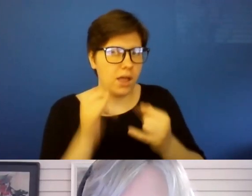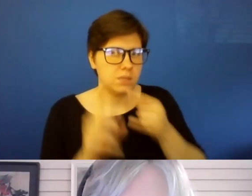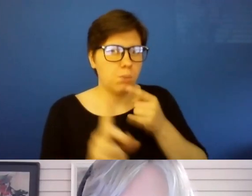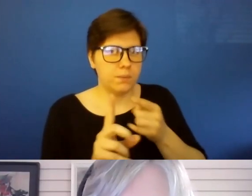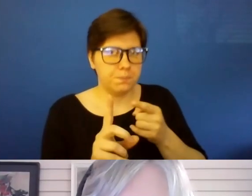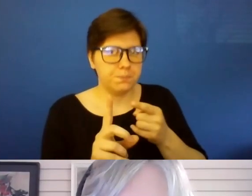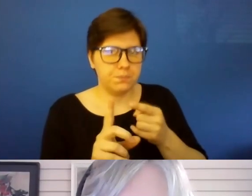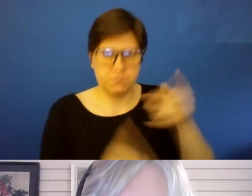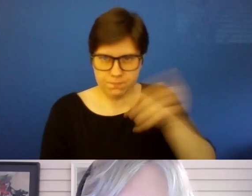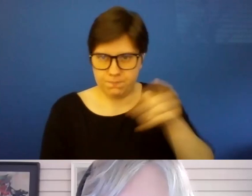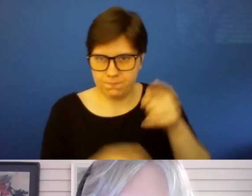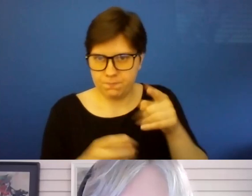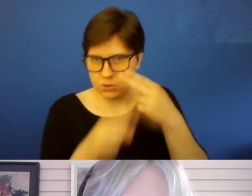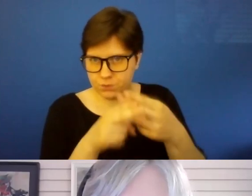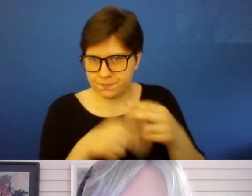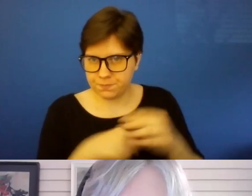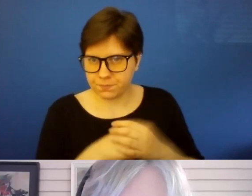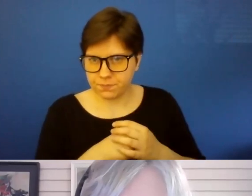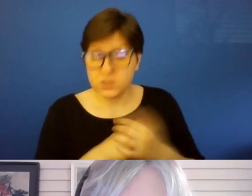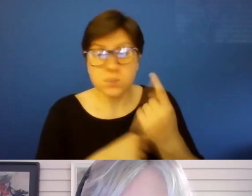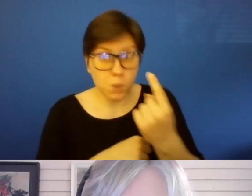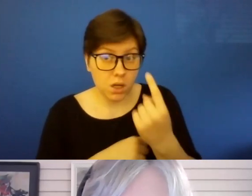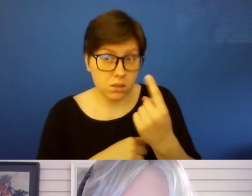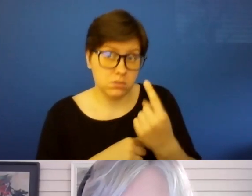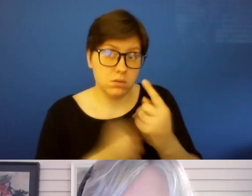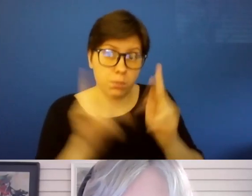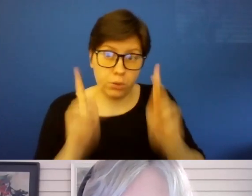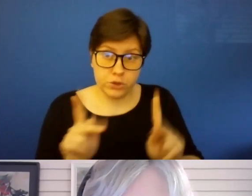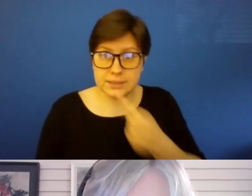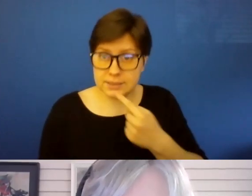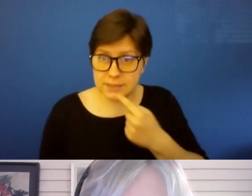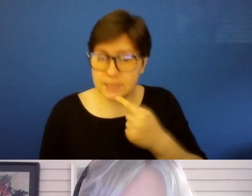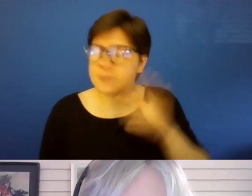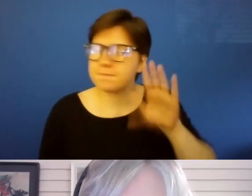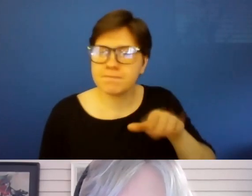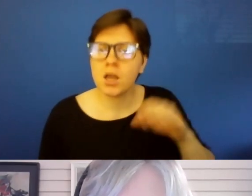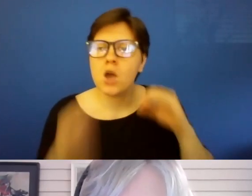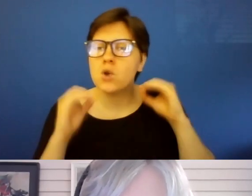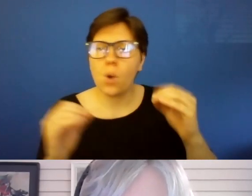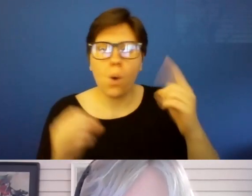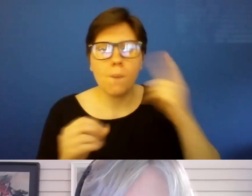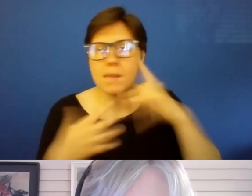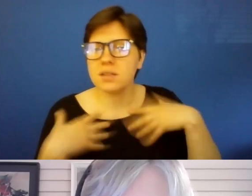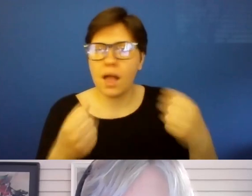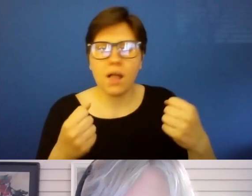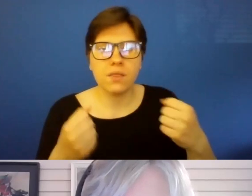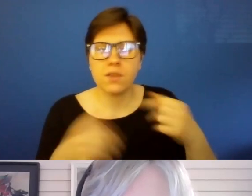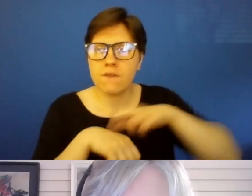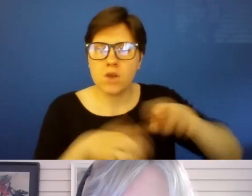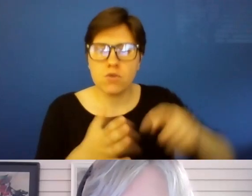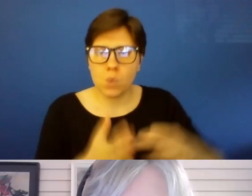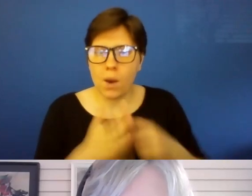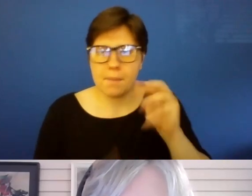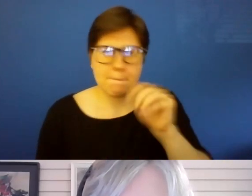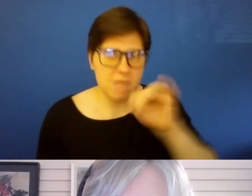have both been debating. And one of them, one attendee points out that there's no mental health referral requirement in Minnesota's